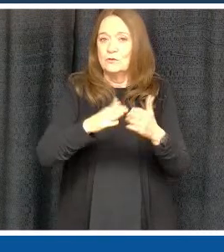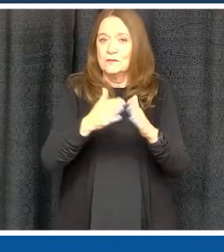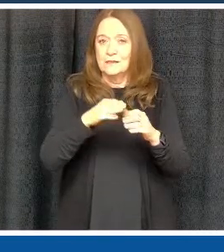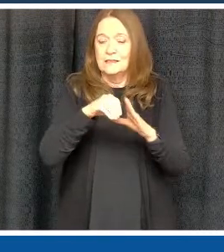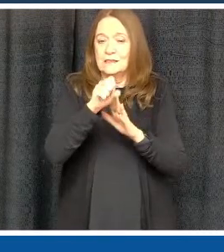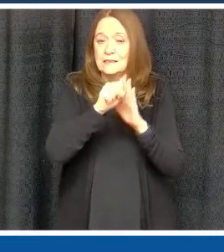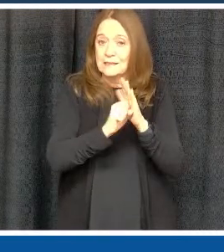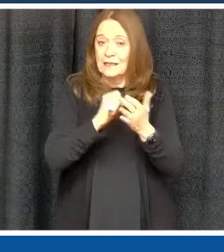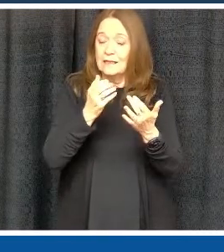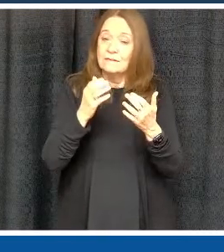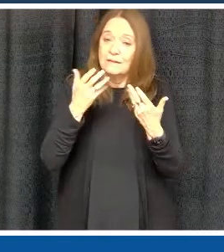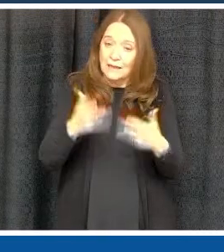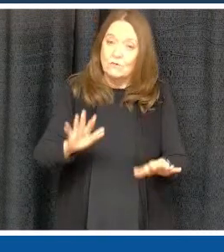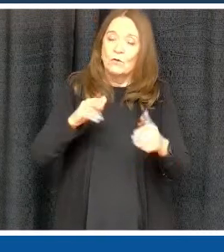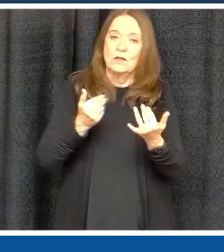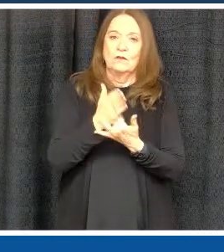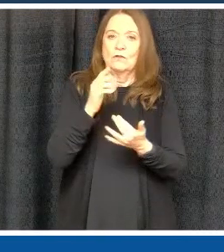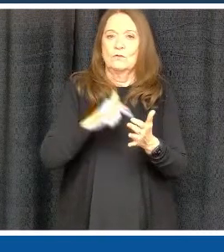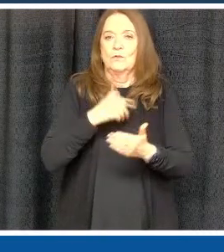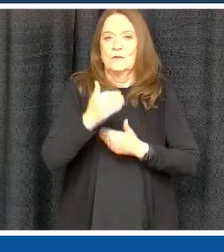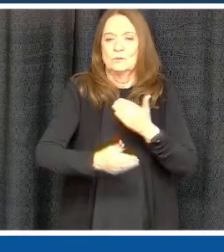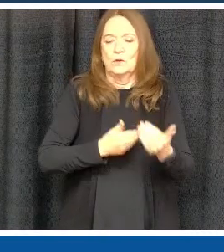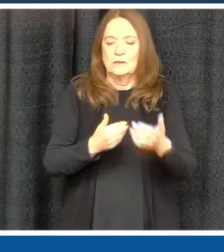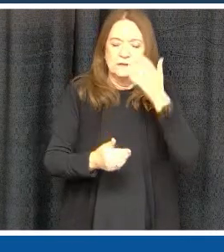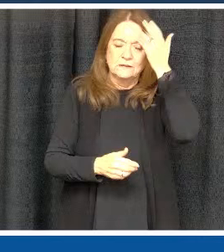this process.